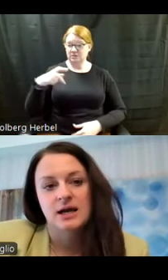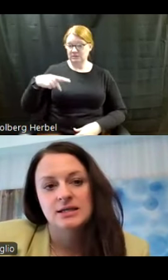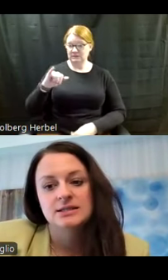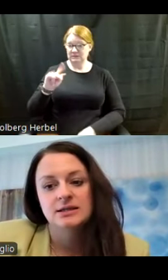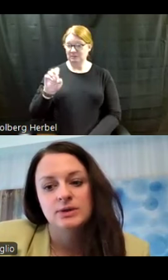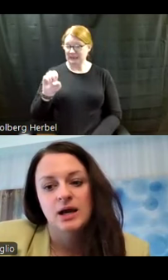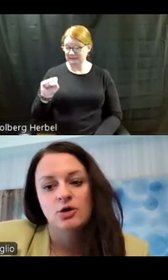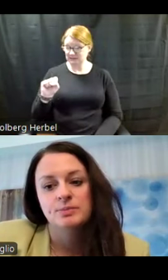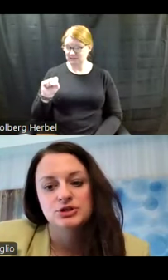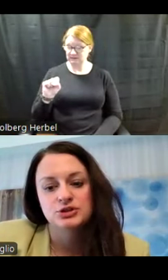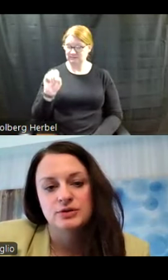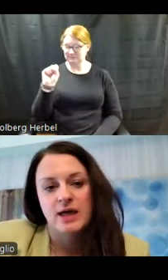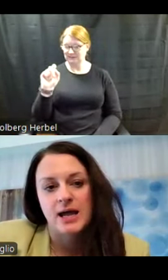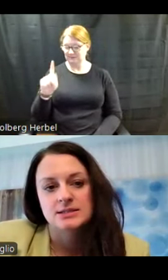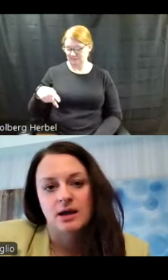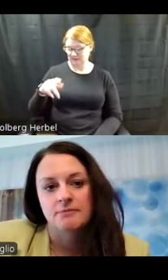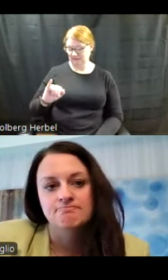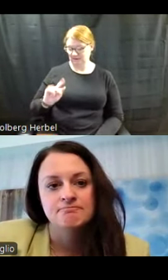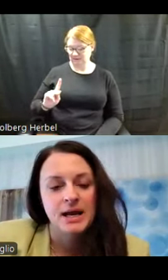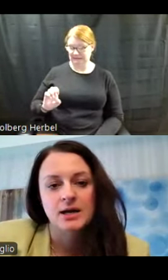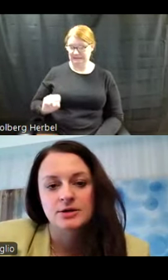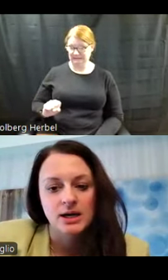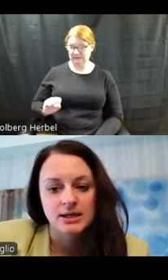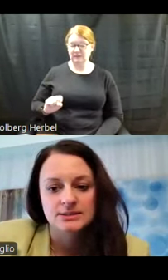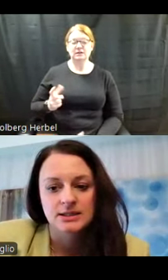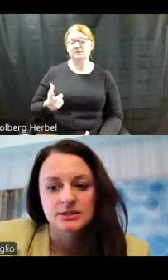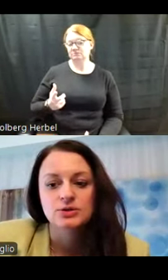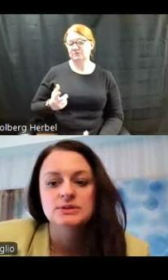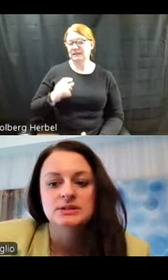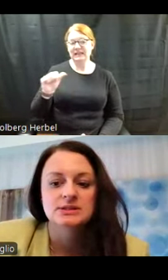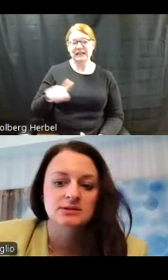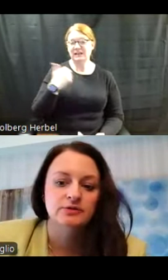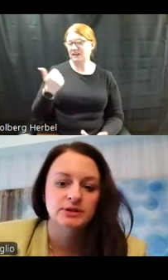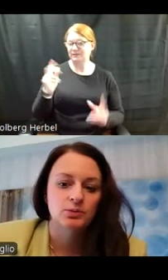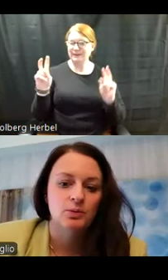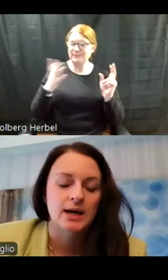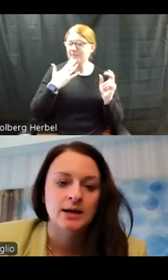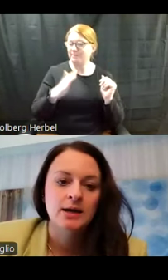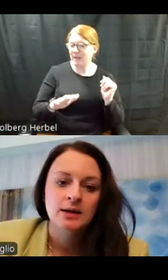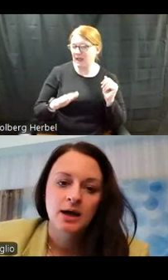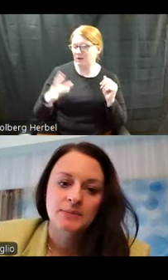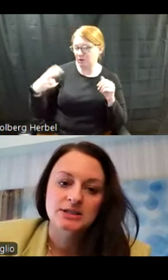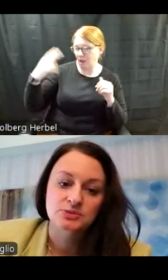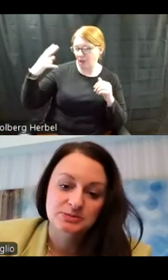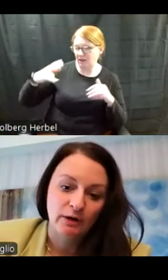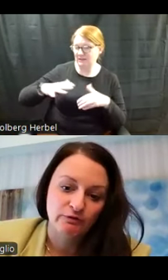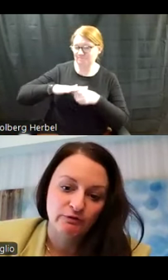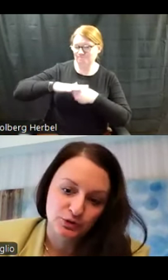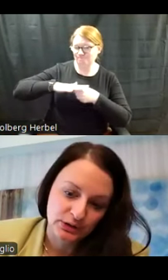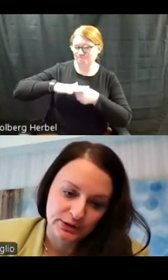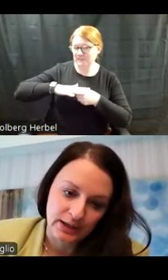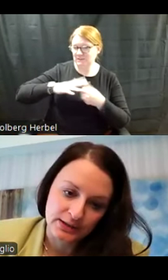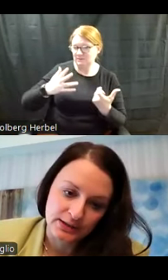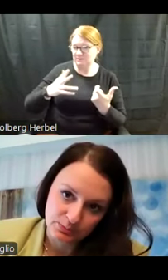this idea that we help ensure that bad or high anxiety news is delivered in a way that is